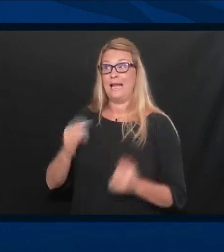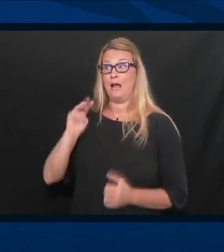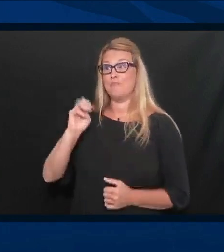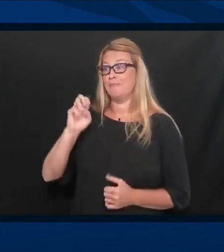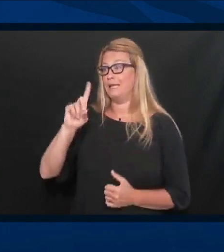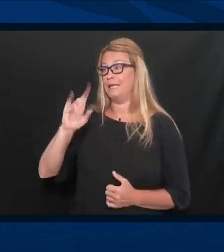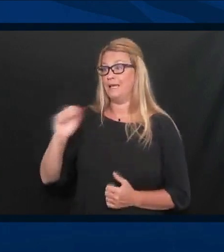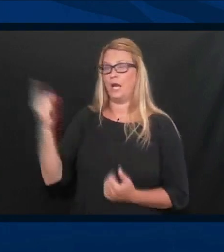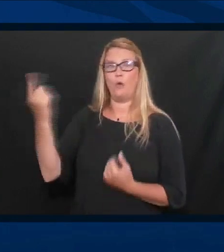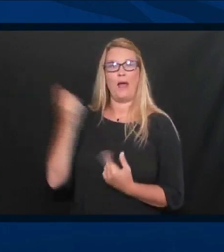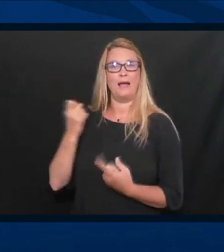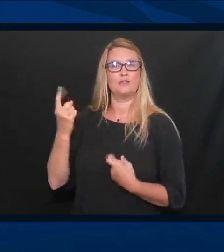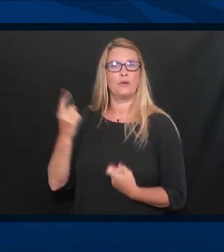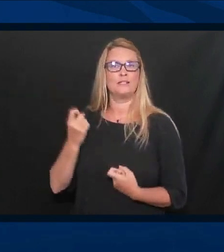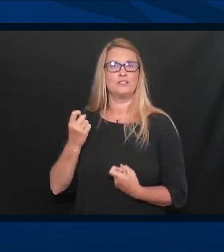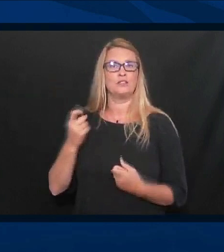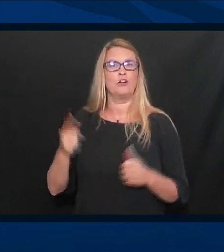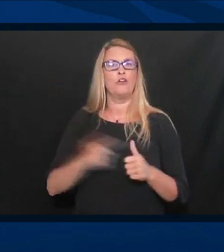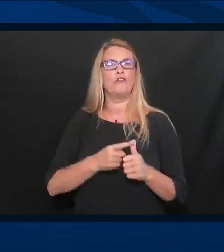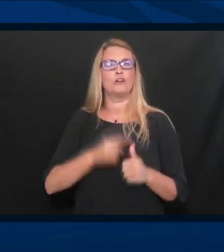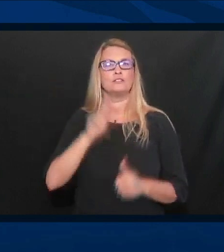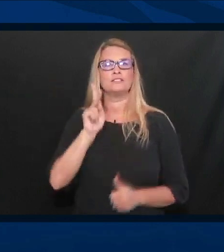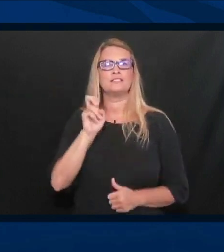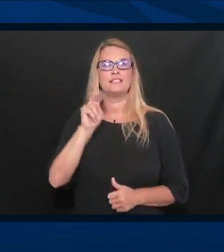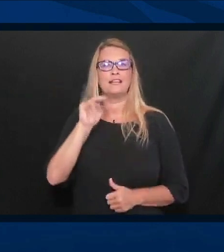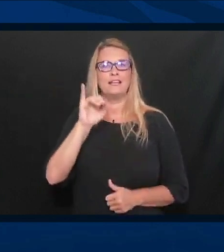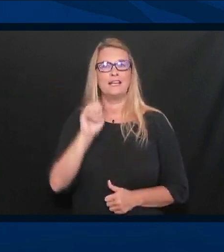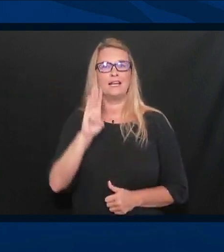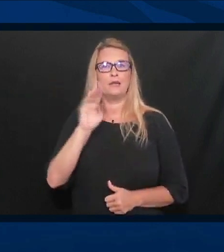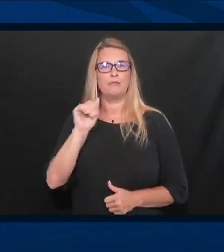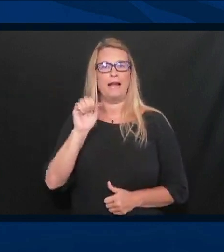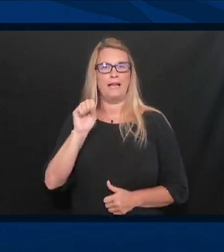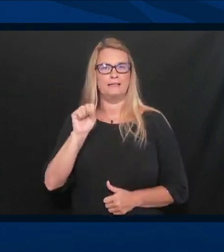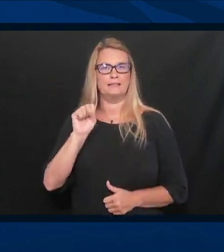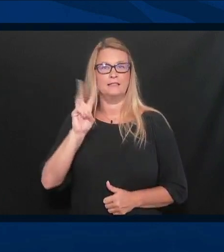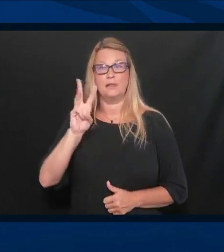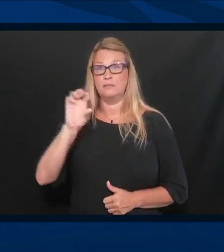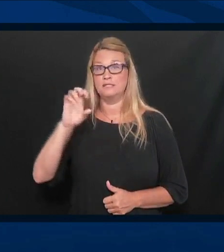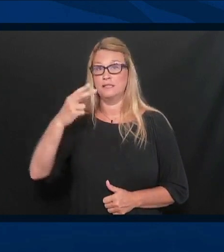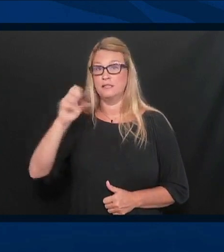members of the media. The first today from Kenny Bass with WCHS and Fox 11.